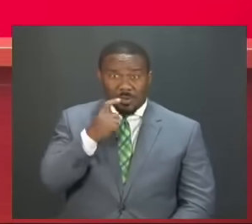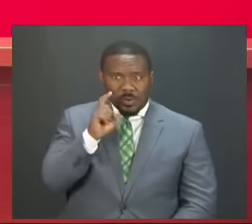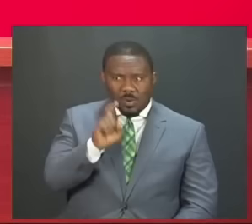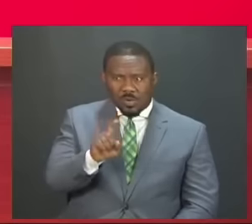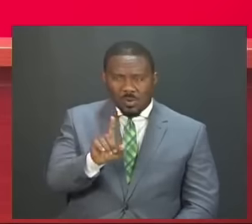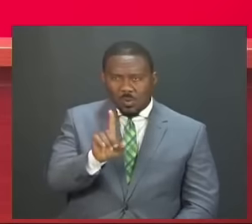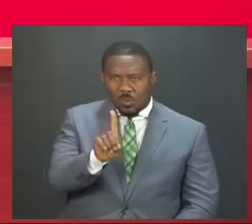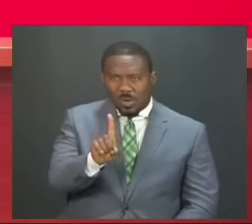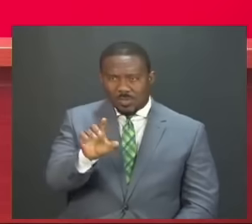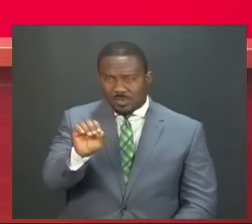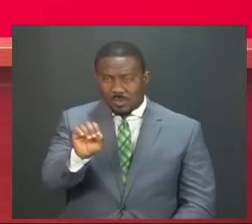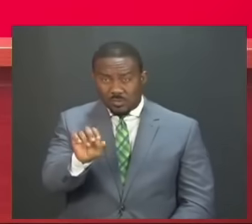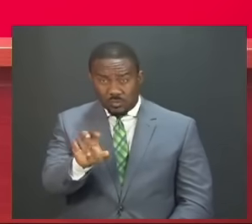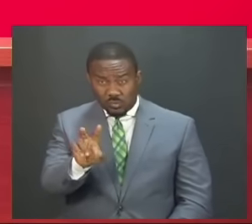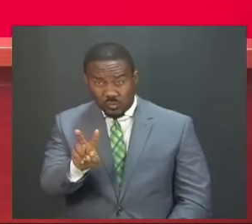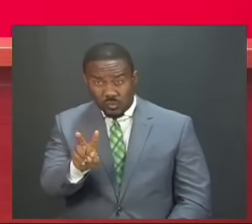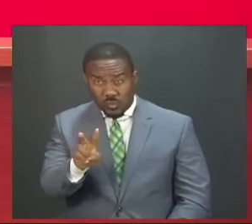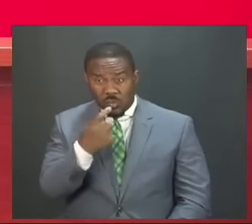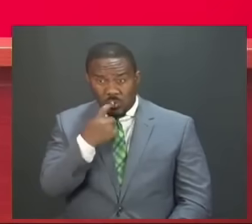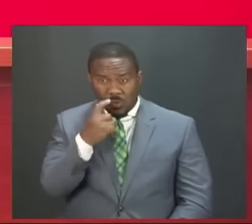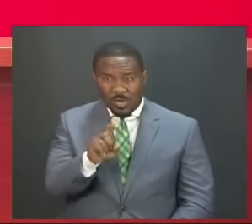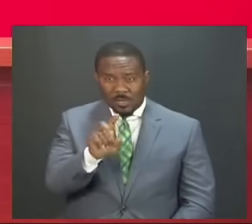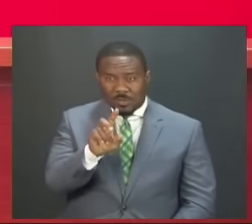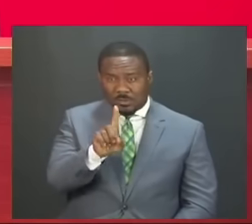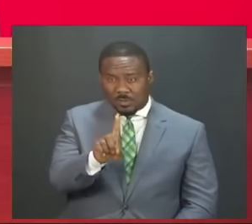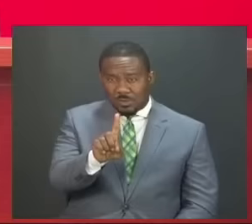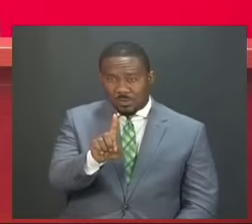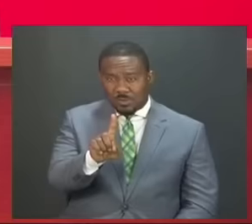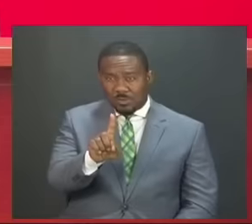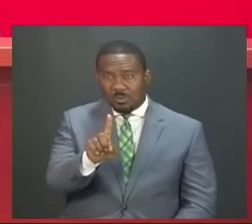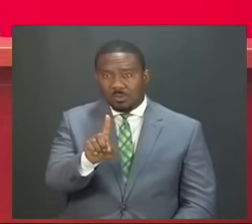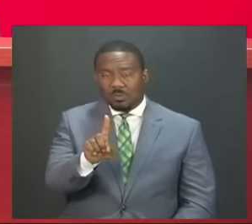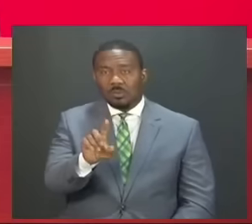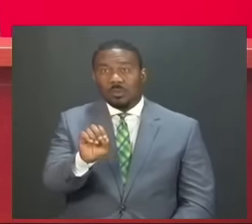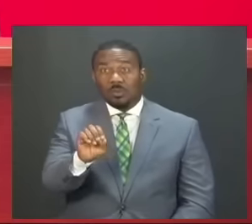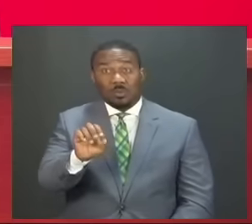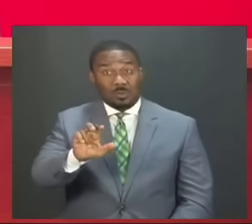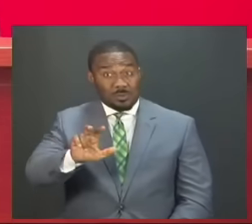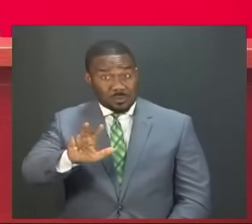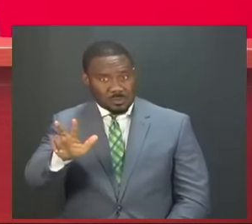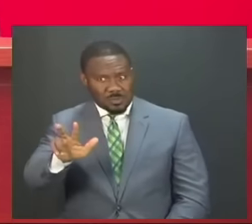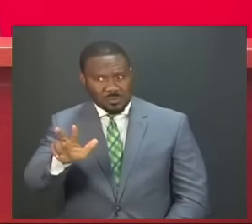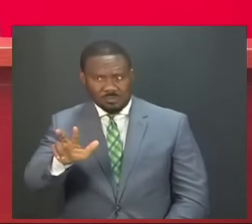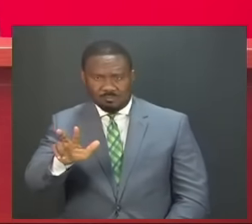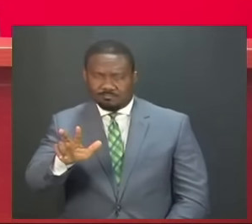102 and 103 vest discretionary powers